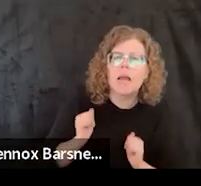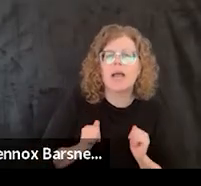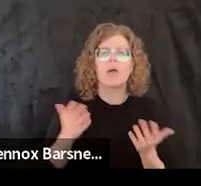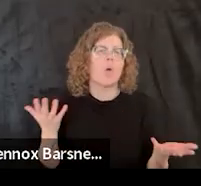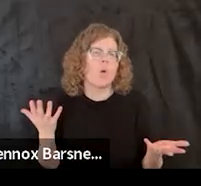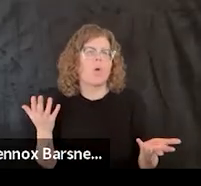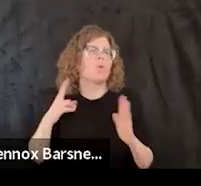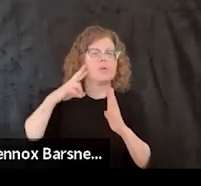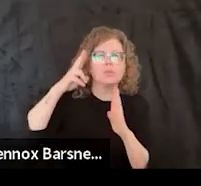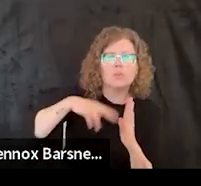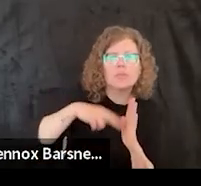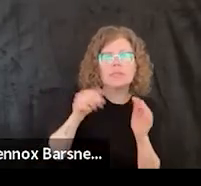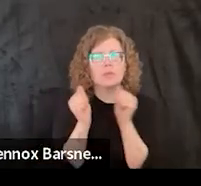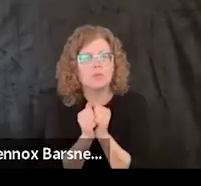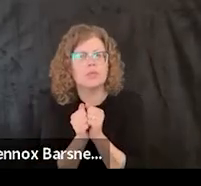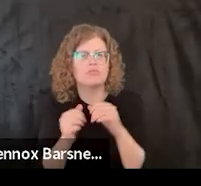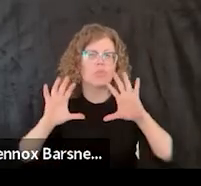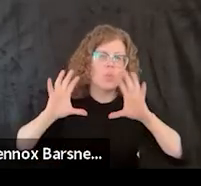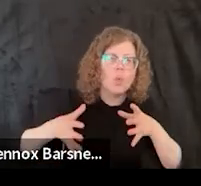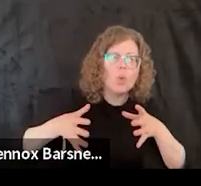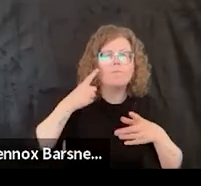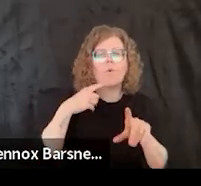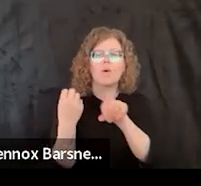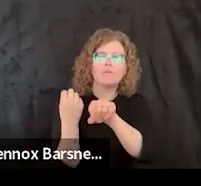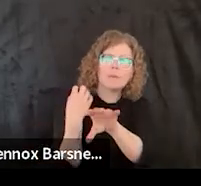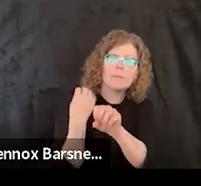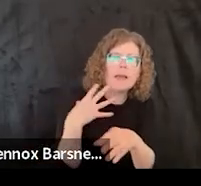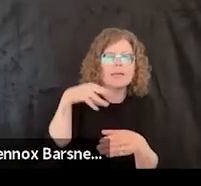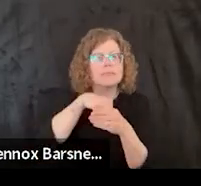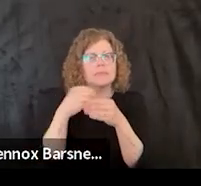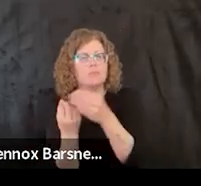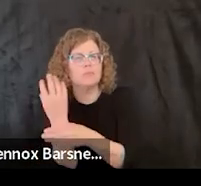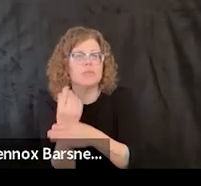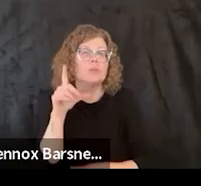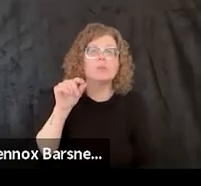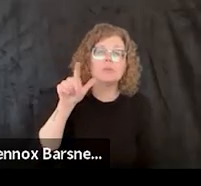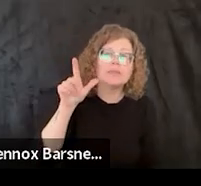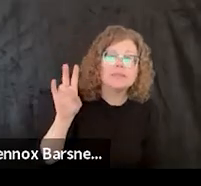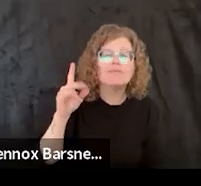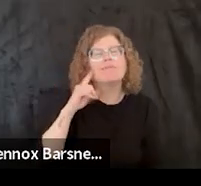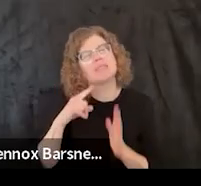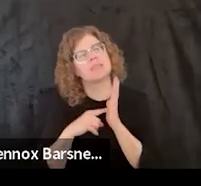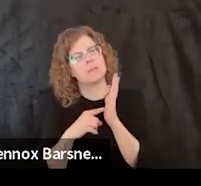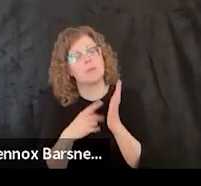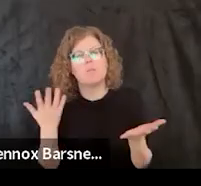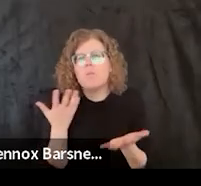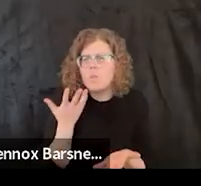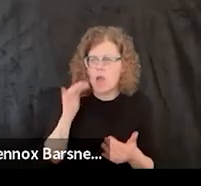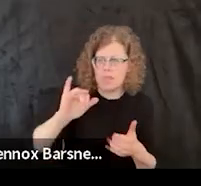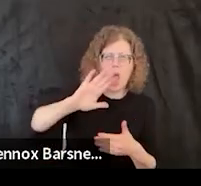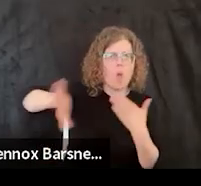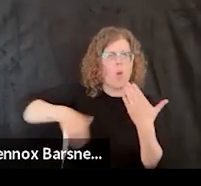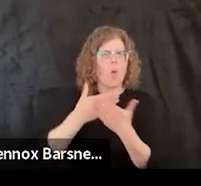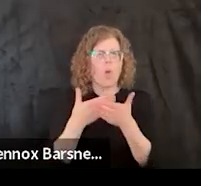feedback in early 2027. The total amount that you're requesting in this grant. You'll